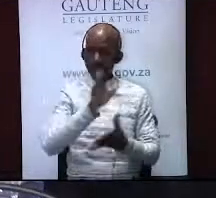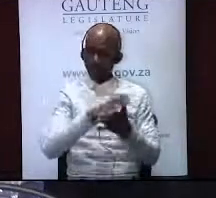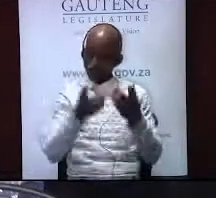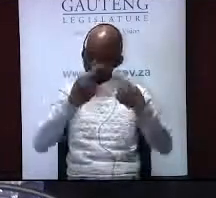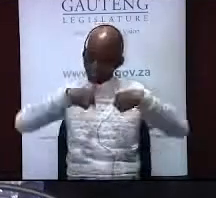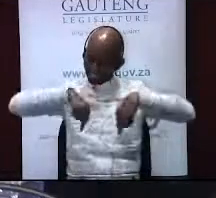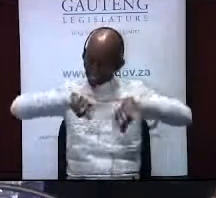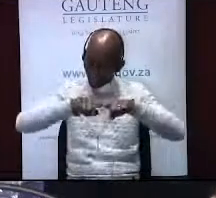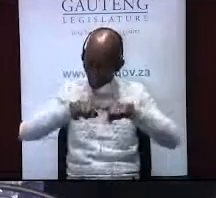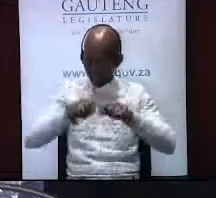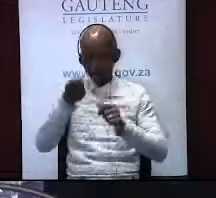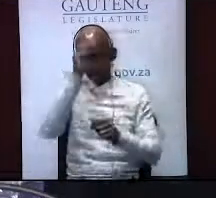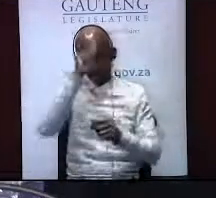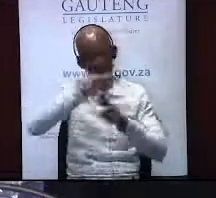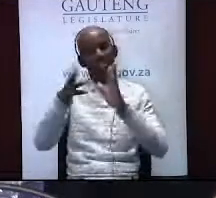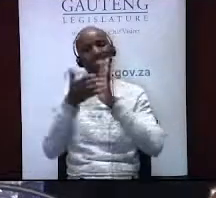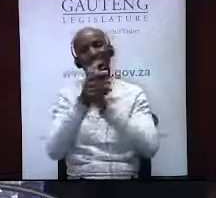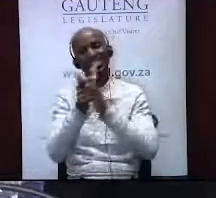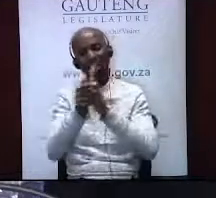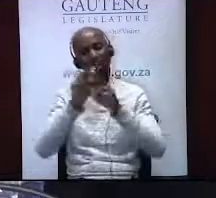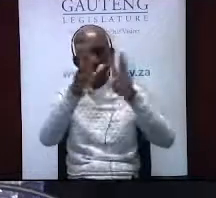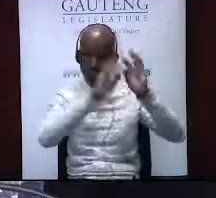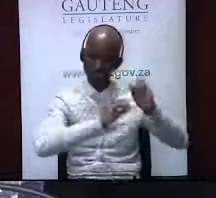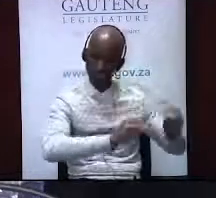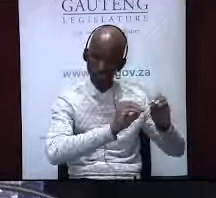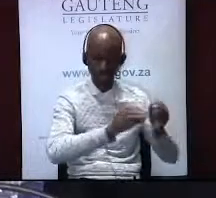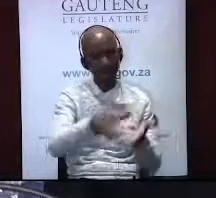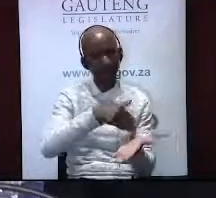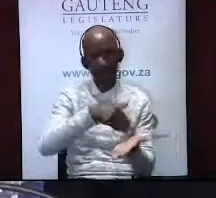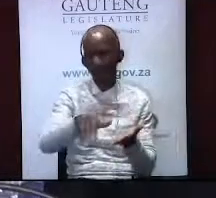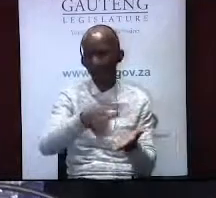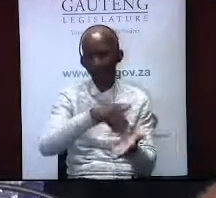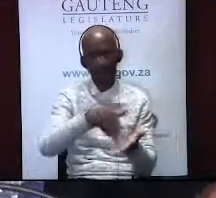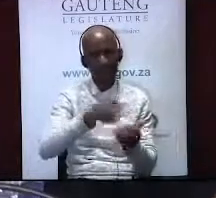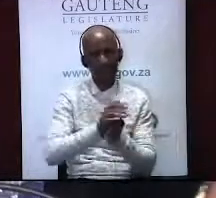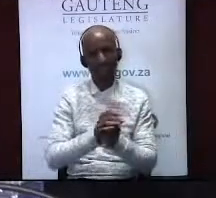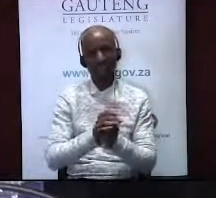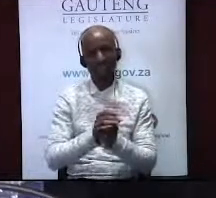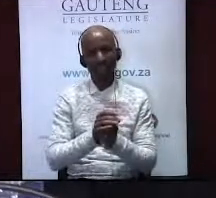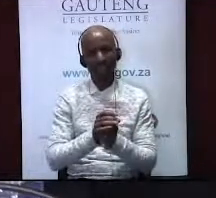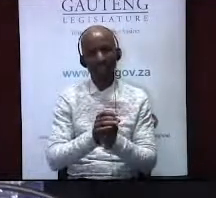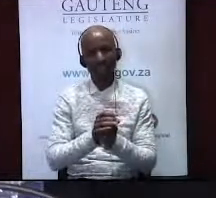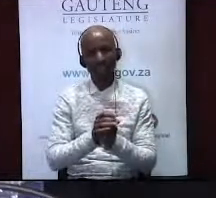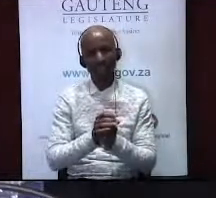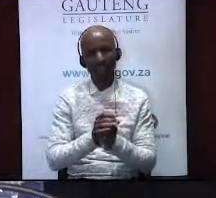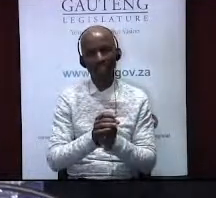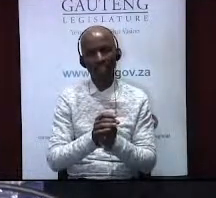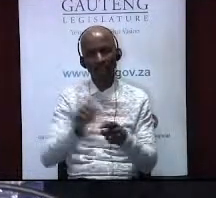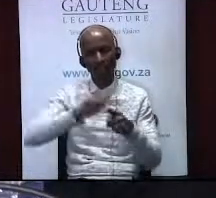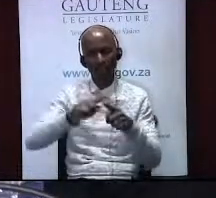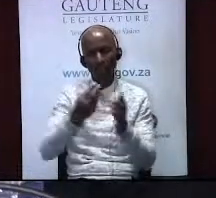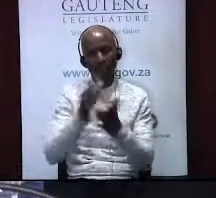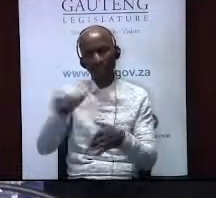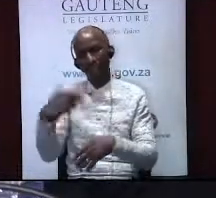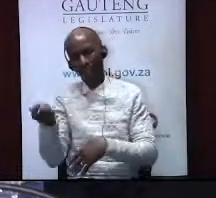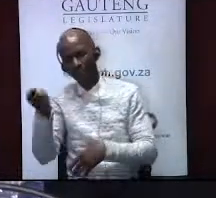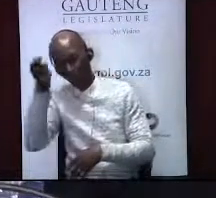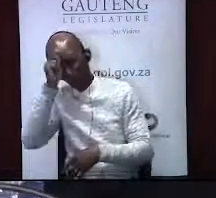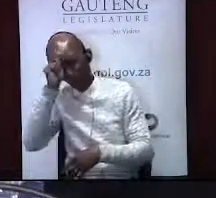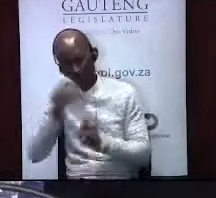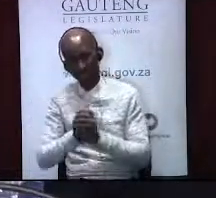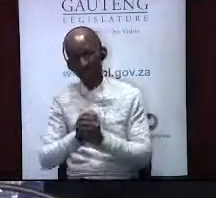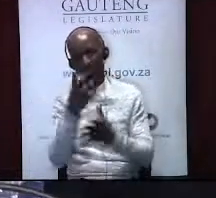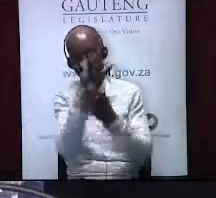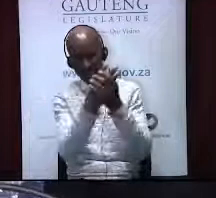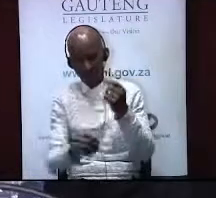ha ba skilled, bana ba rona ba rupellwa. Baba ba phoqa ke other boys. Baba shubule